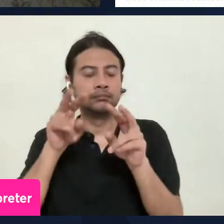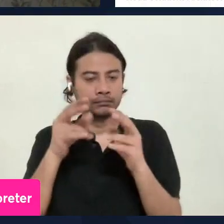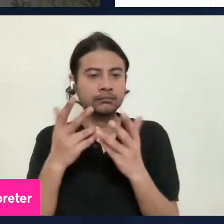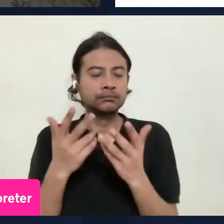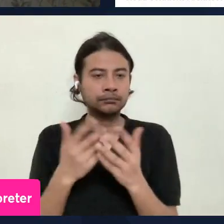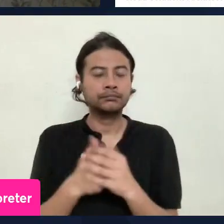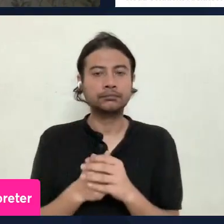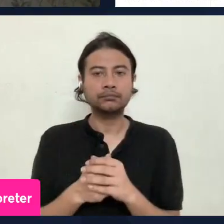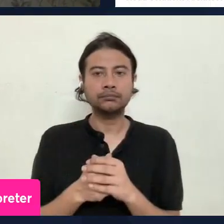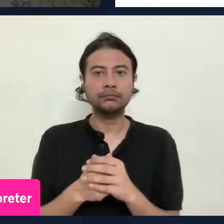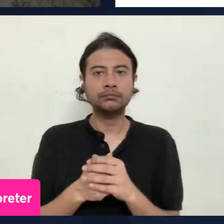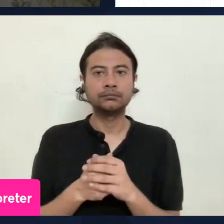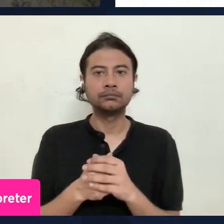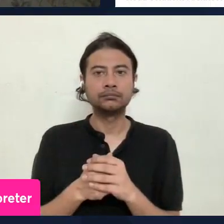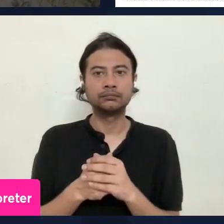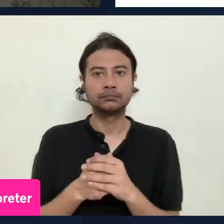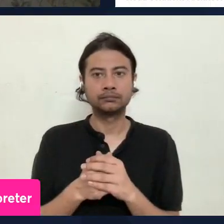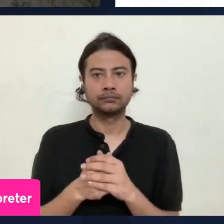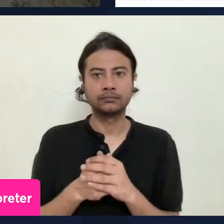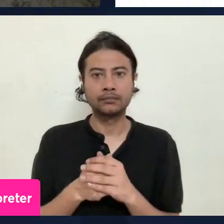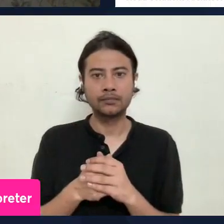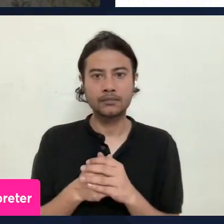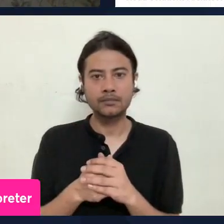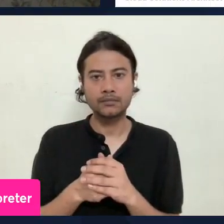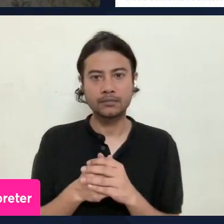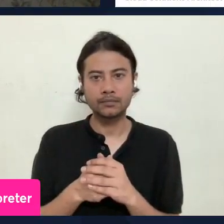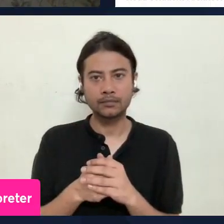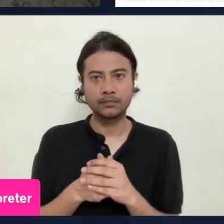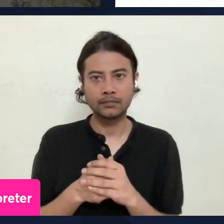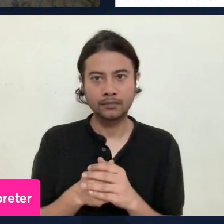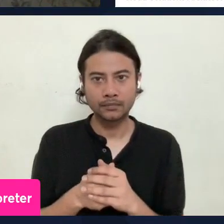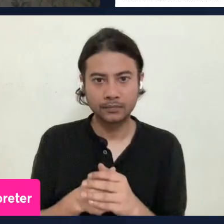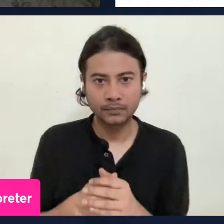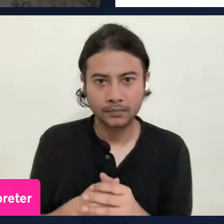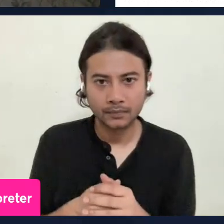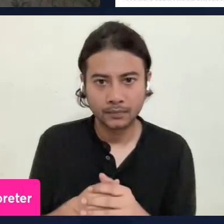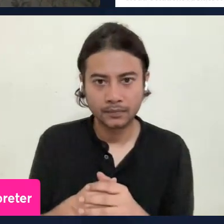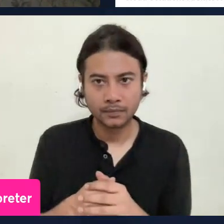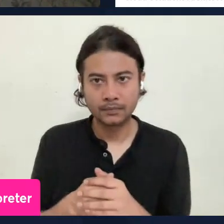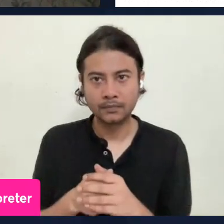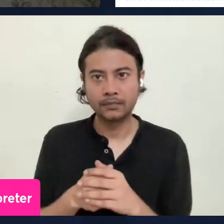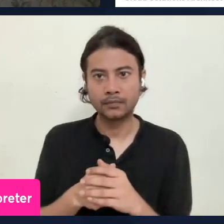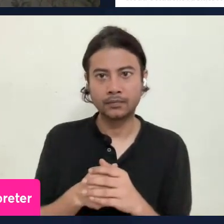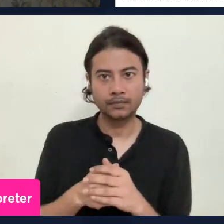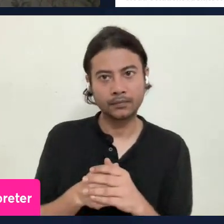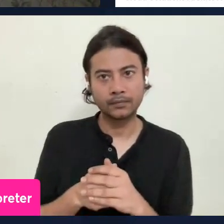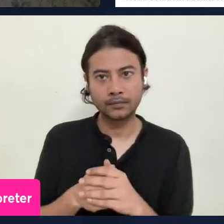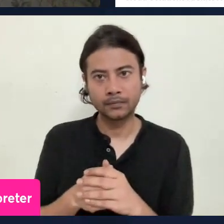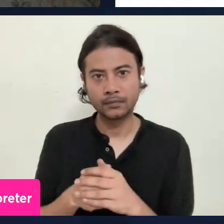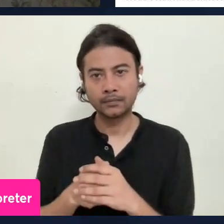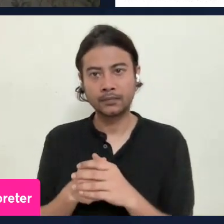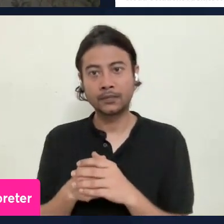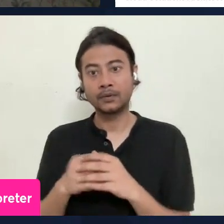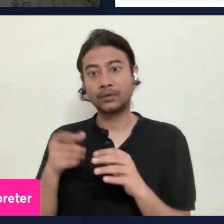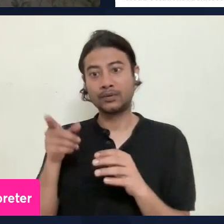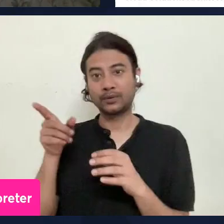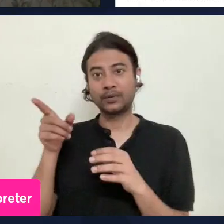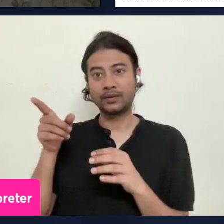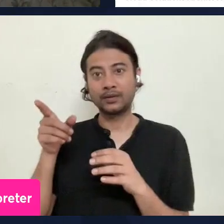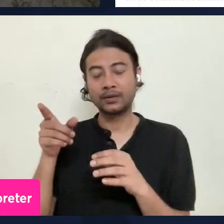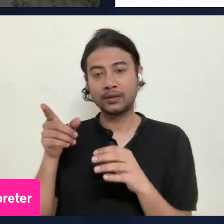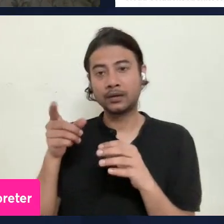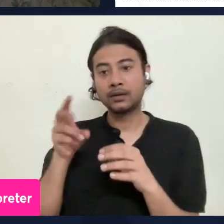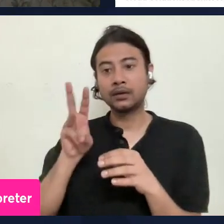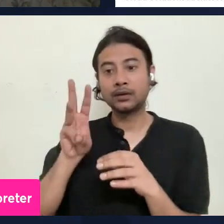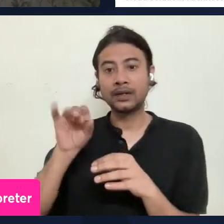somebody wants to buy something off the shelf and use it without actually developing it, that is where the M365 Copilot connector is going to sit.